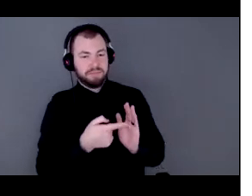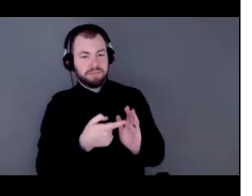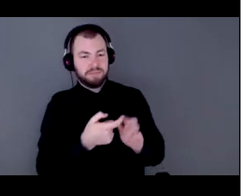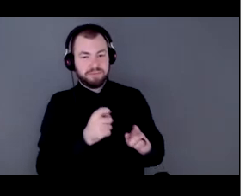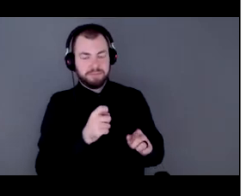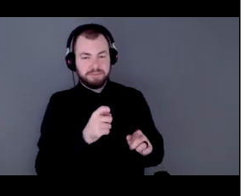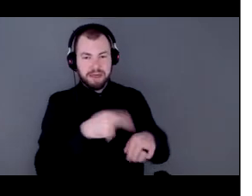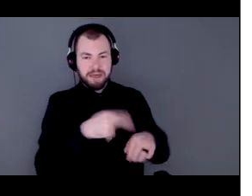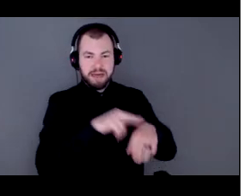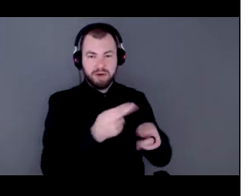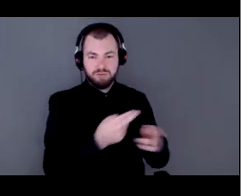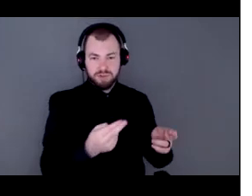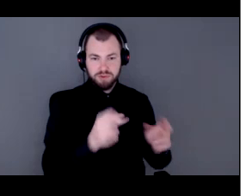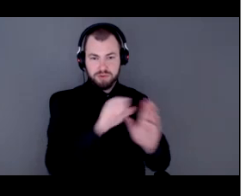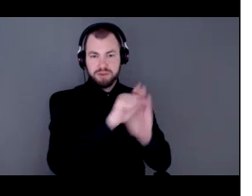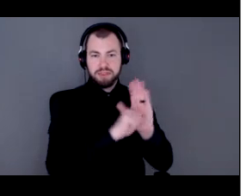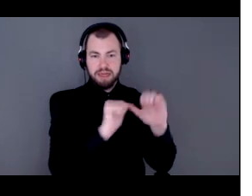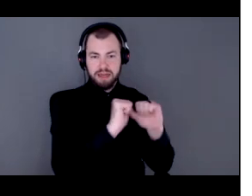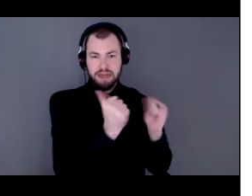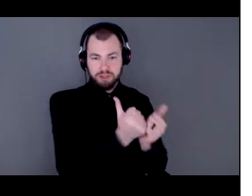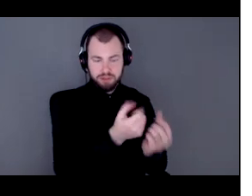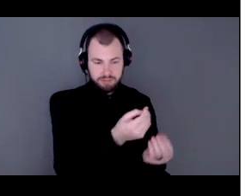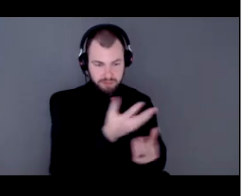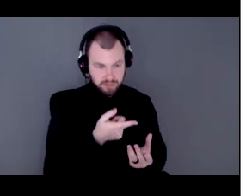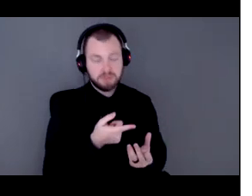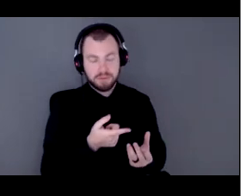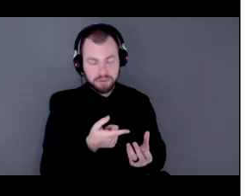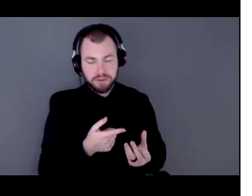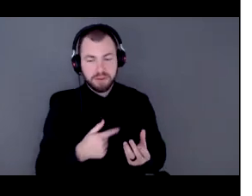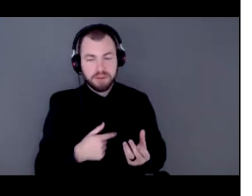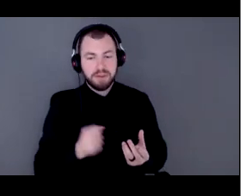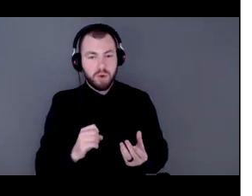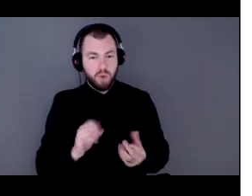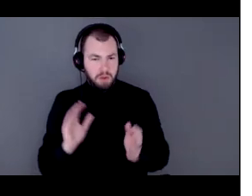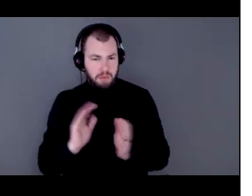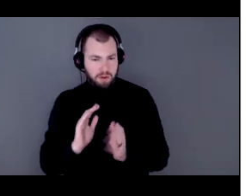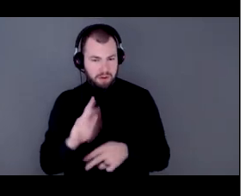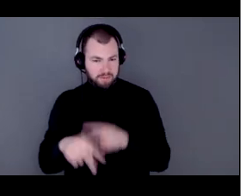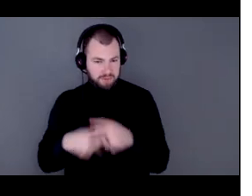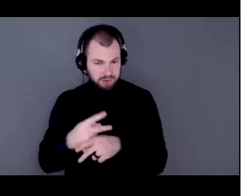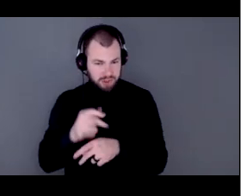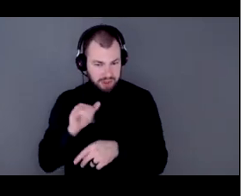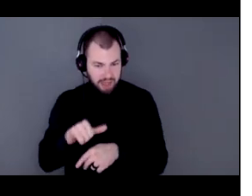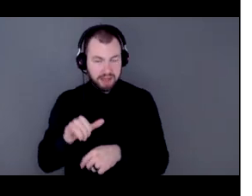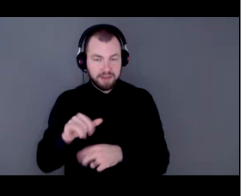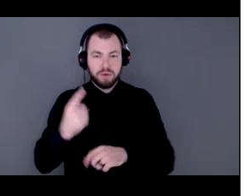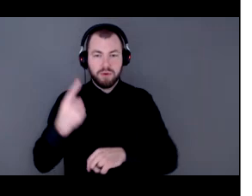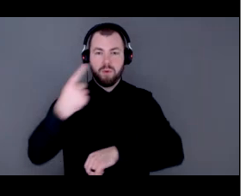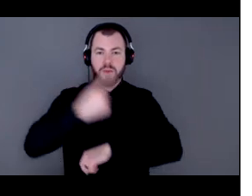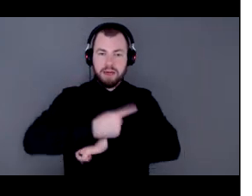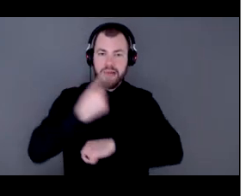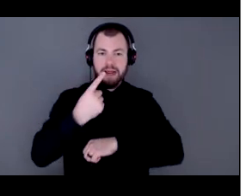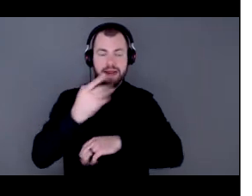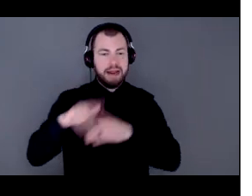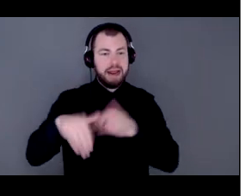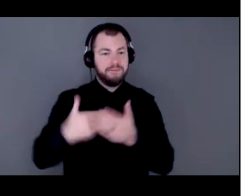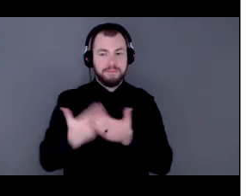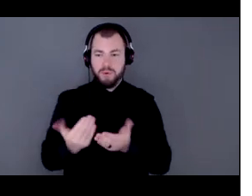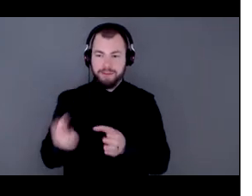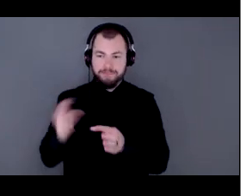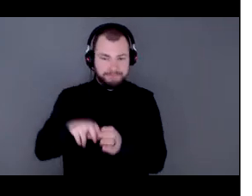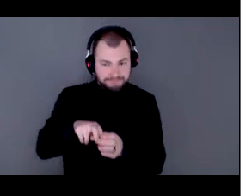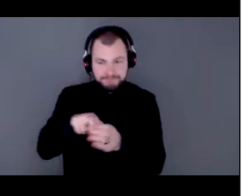resource state agency. And so we did a small form of that, which was a one day, everyone get on a boat, let's go to an